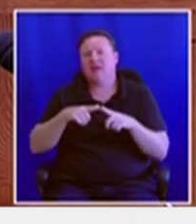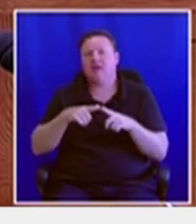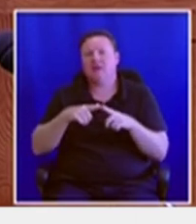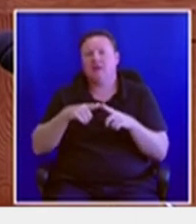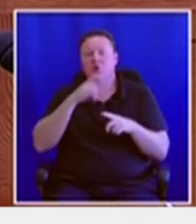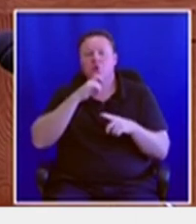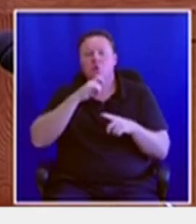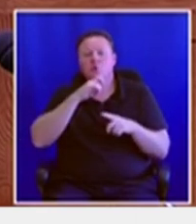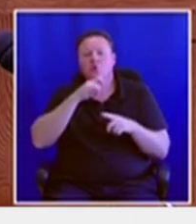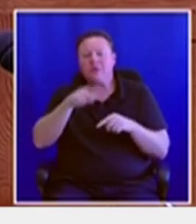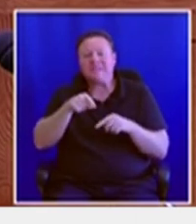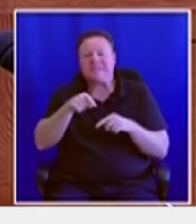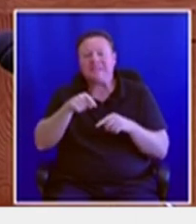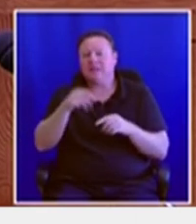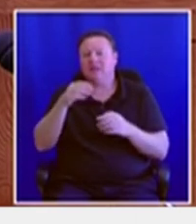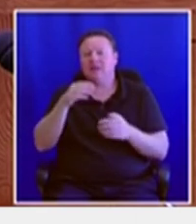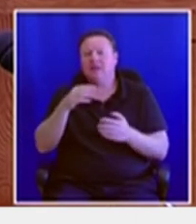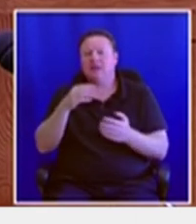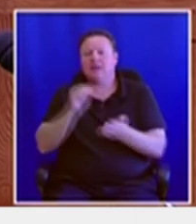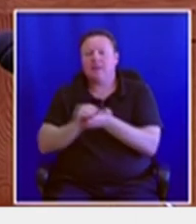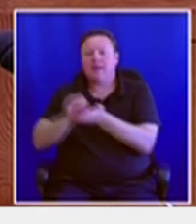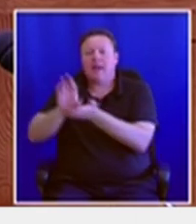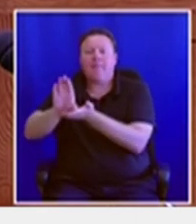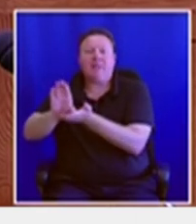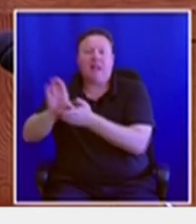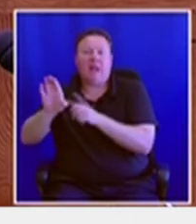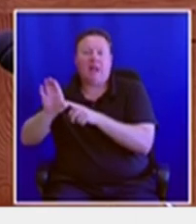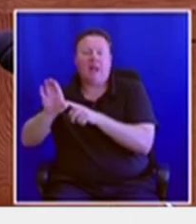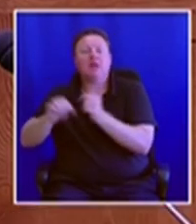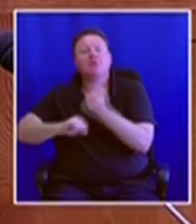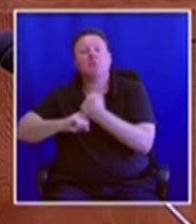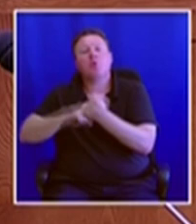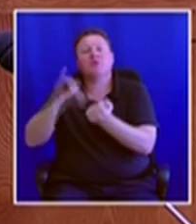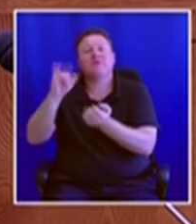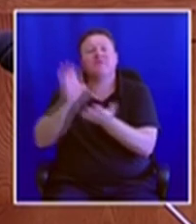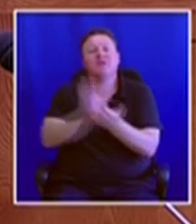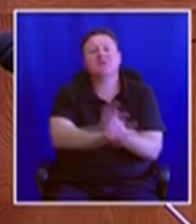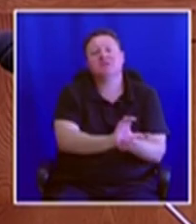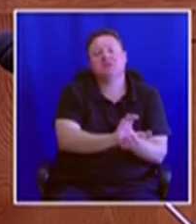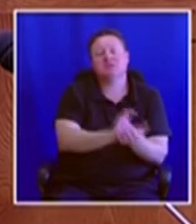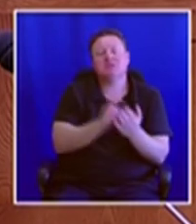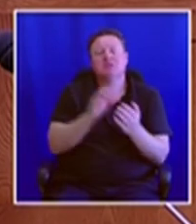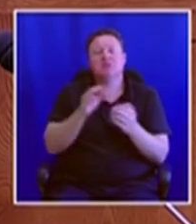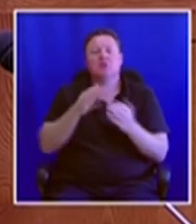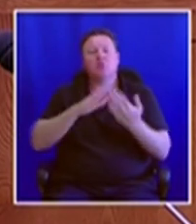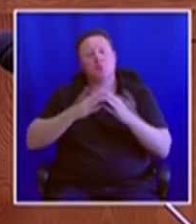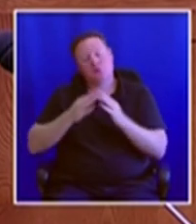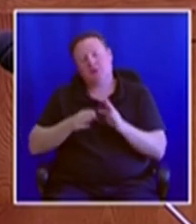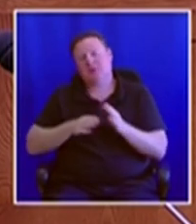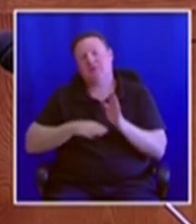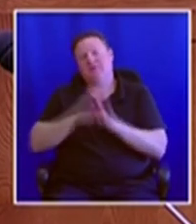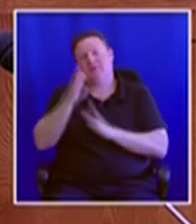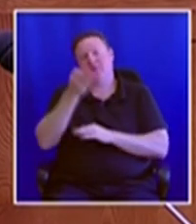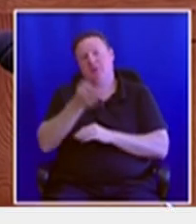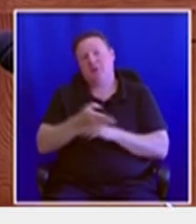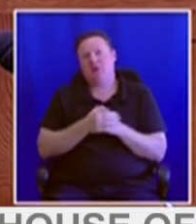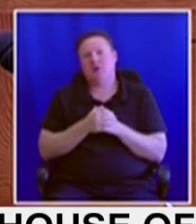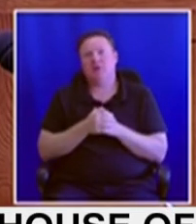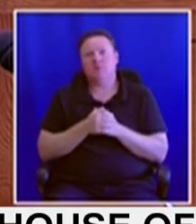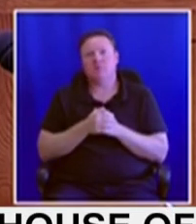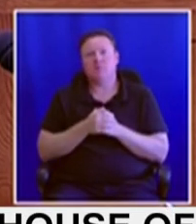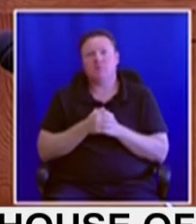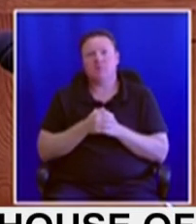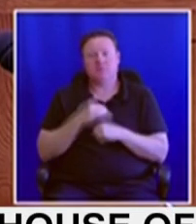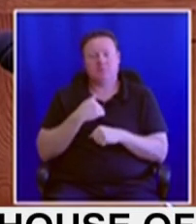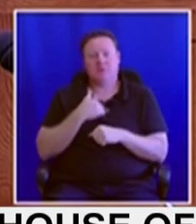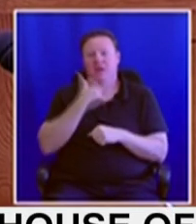leveraged as capital that can support investment in community development. I am